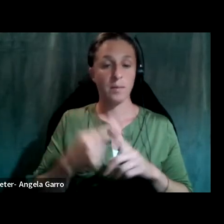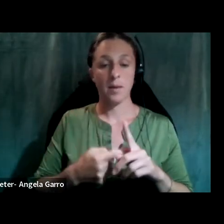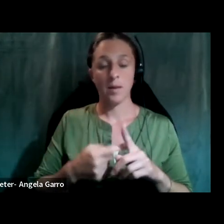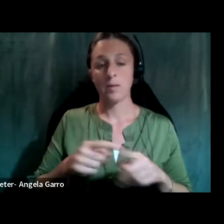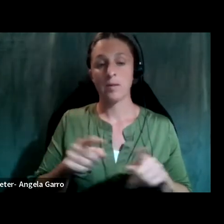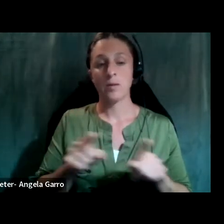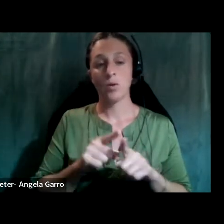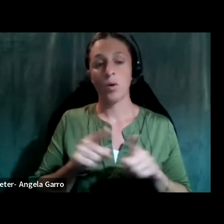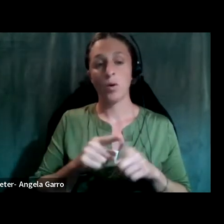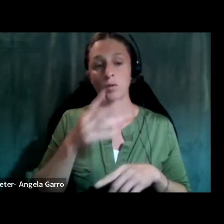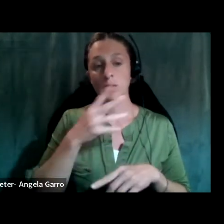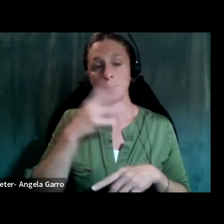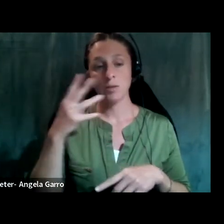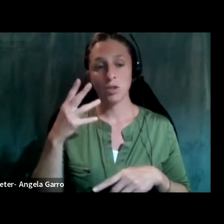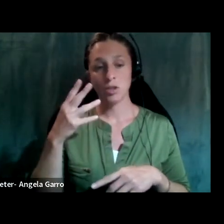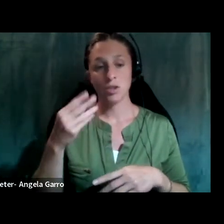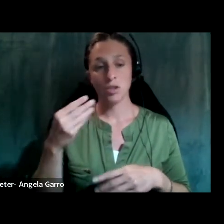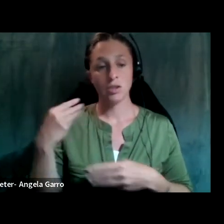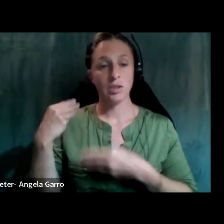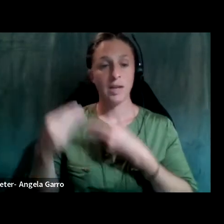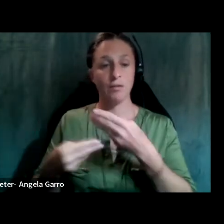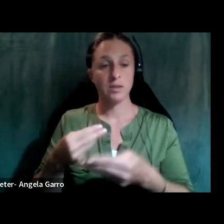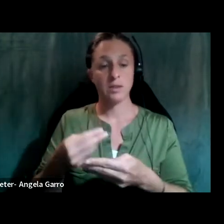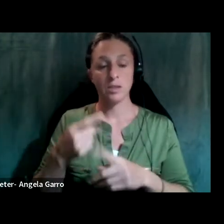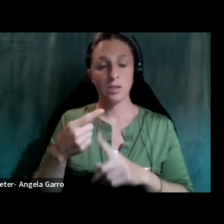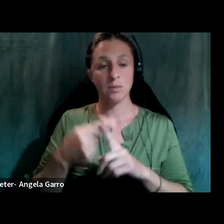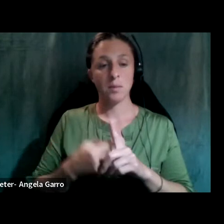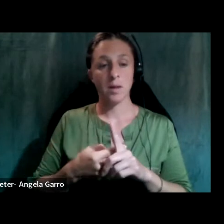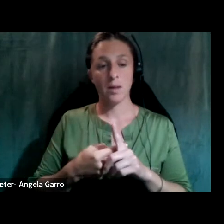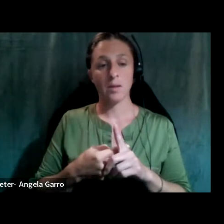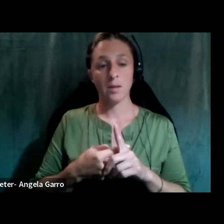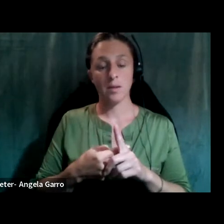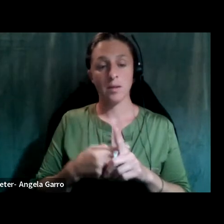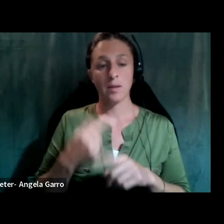It's also Immigrant Heritage Month. We do